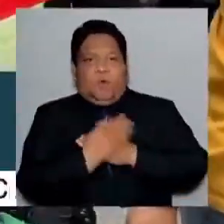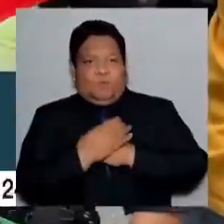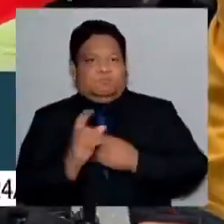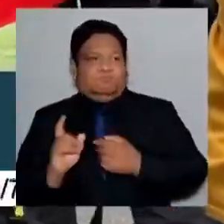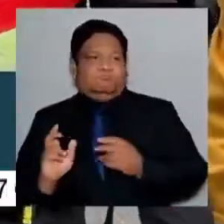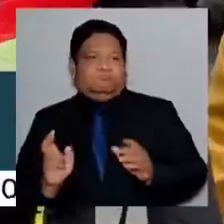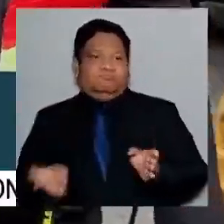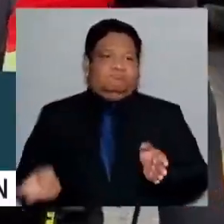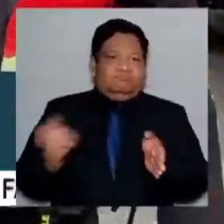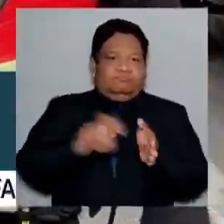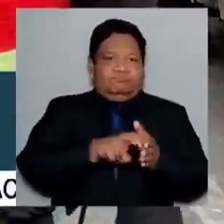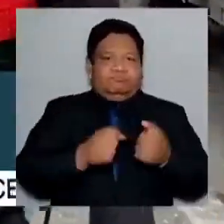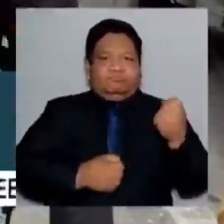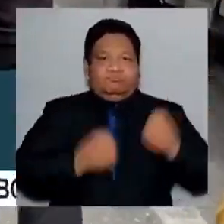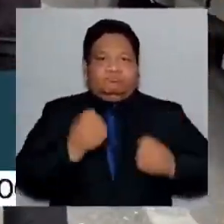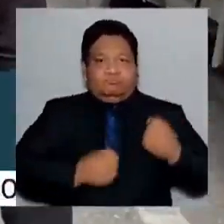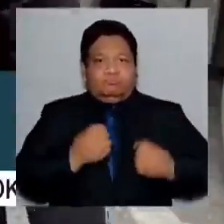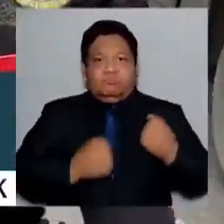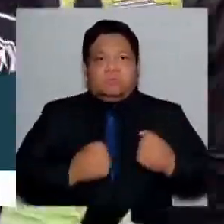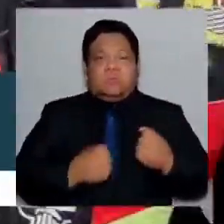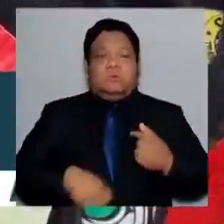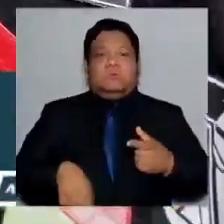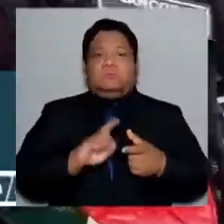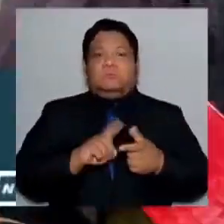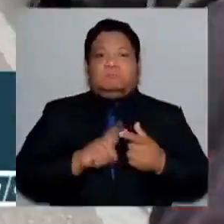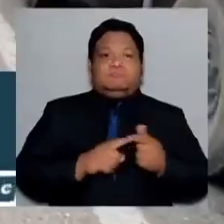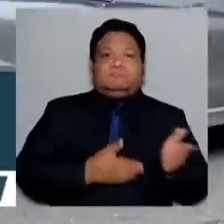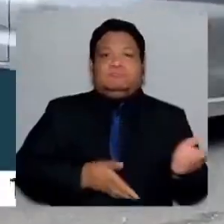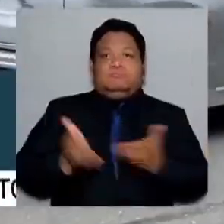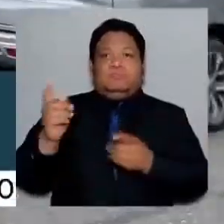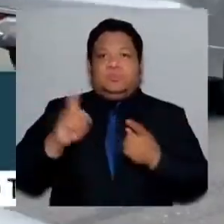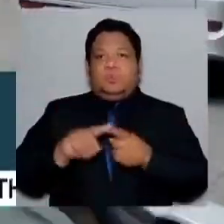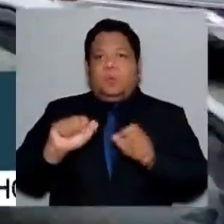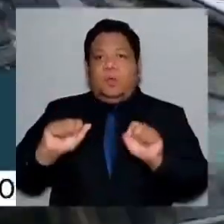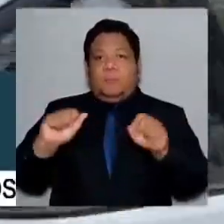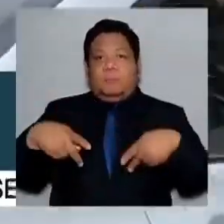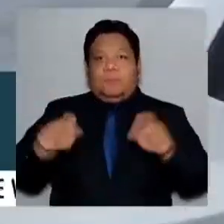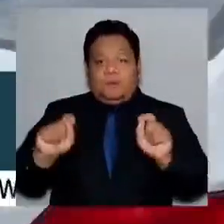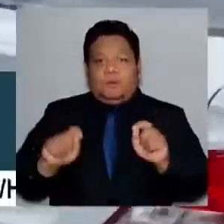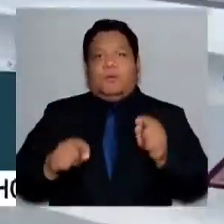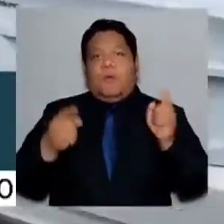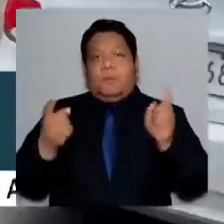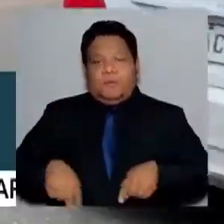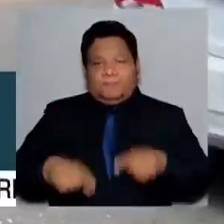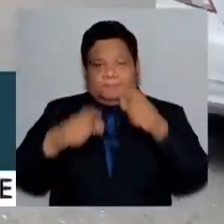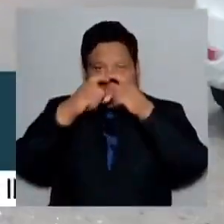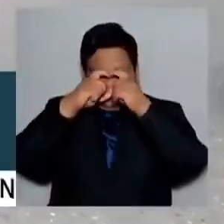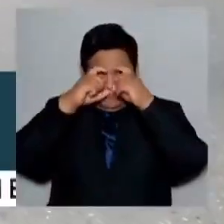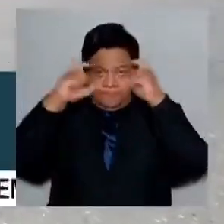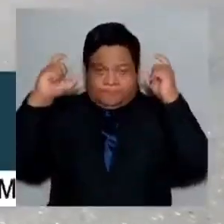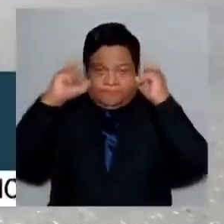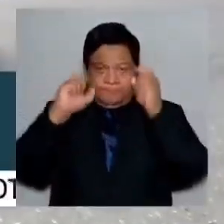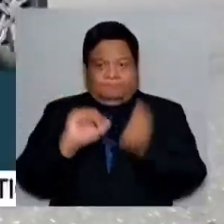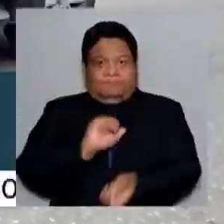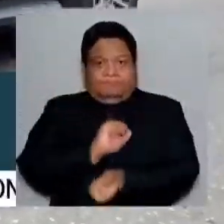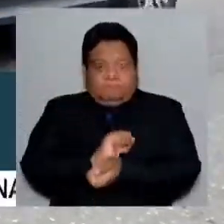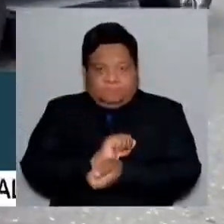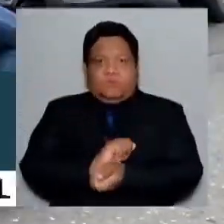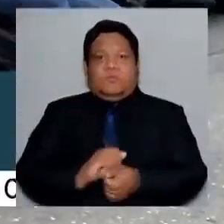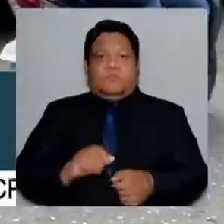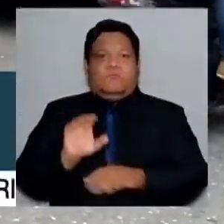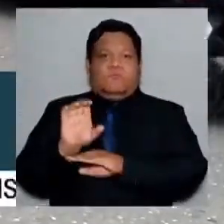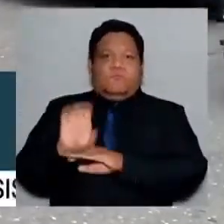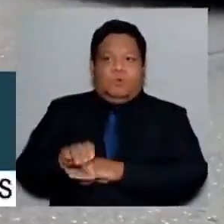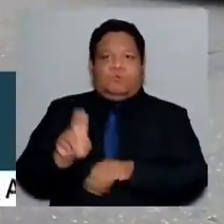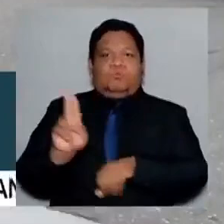vehicle and then was brought to a two-story apartment where she was blindfolded, cuffed, and forced to use illegal drugs. There